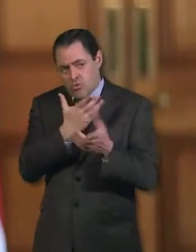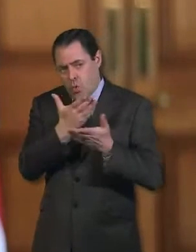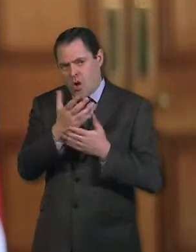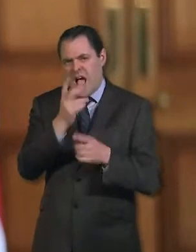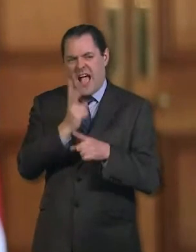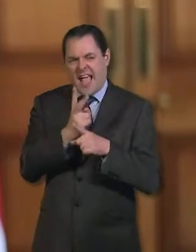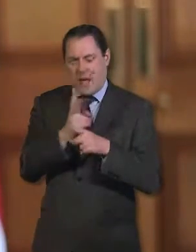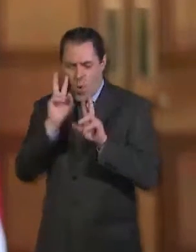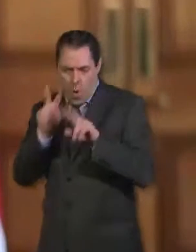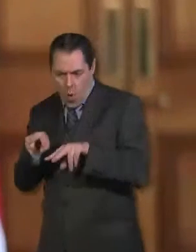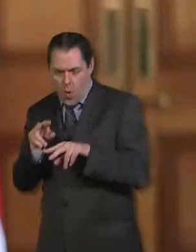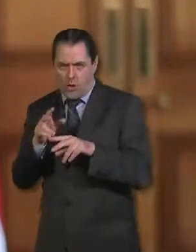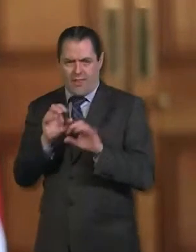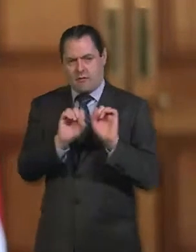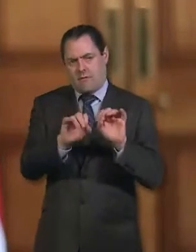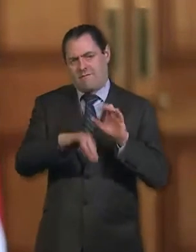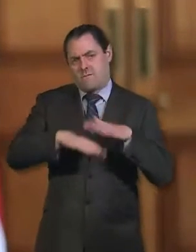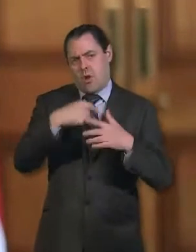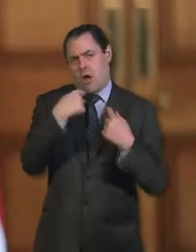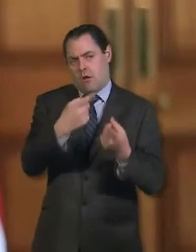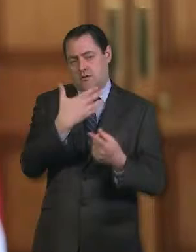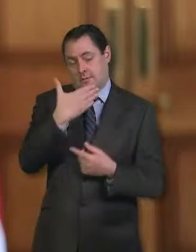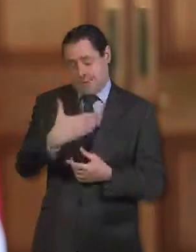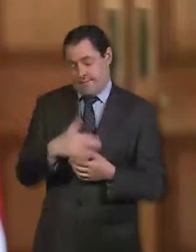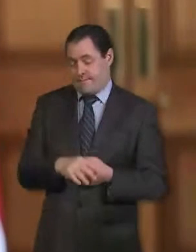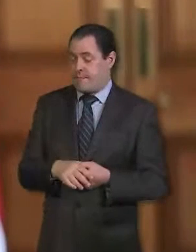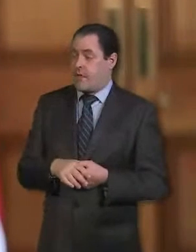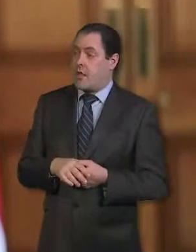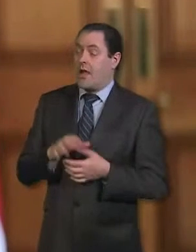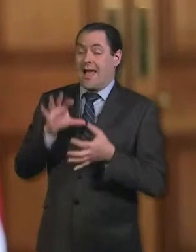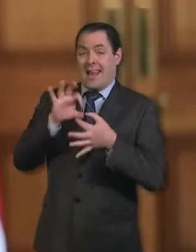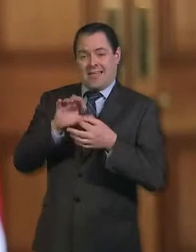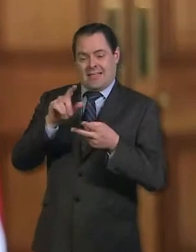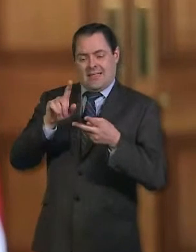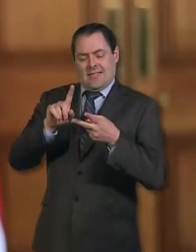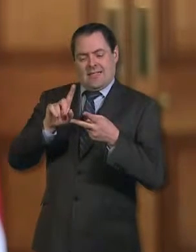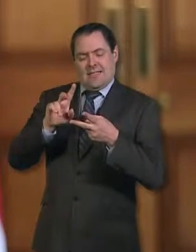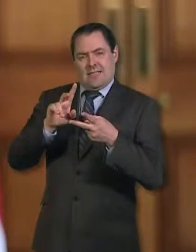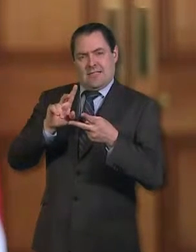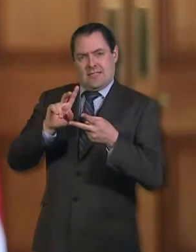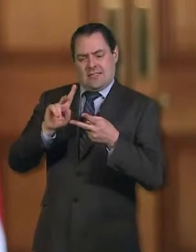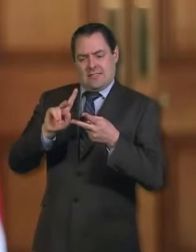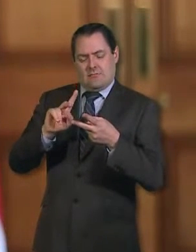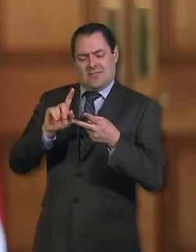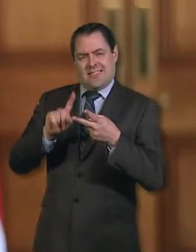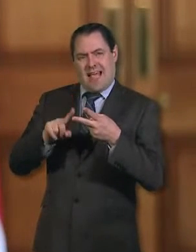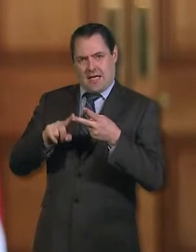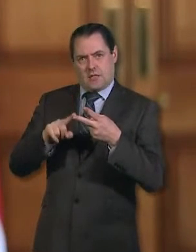answer. On the second point, I know that there's been a specific problem in terms of